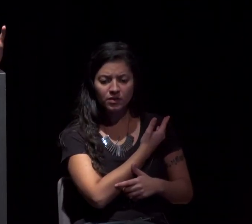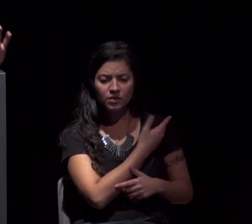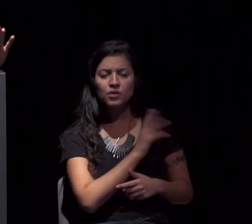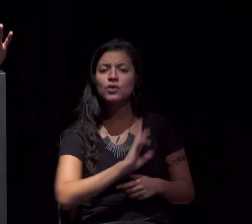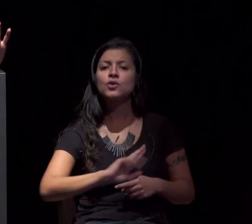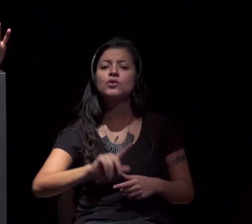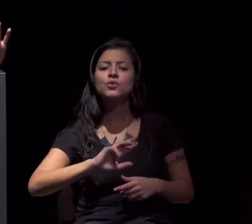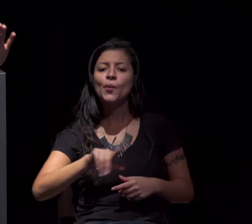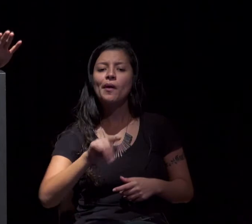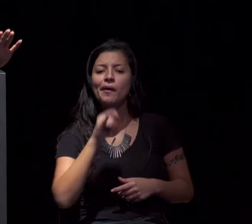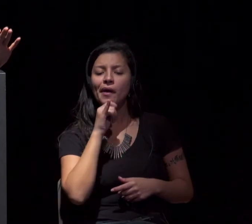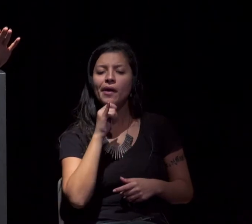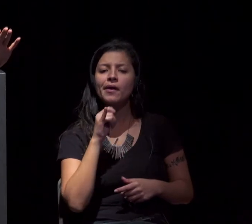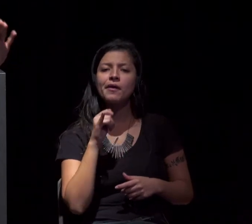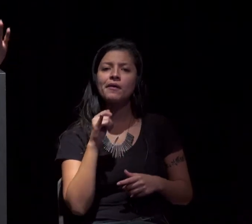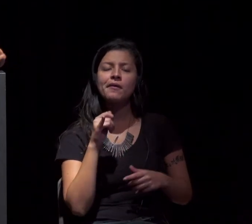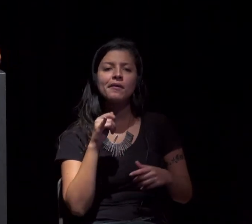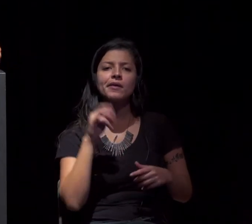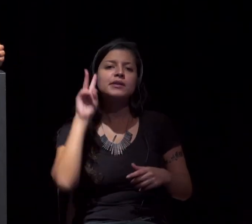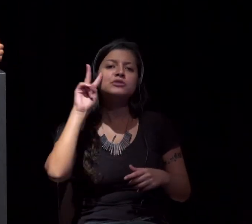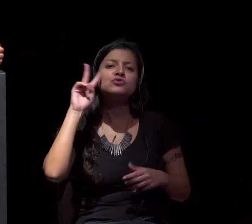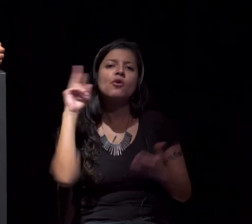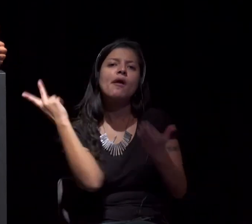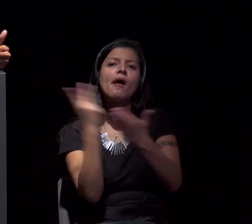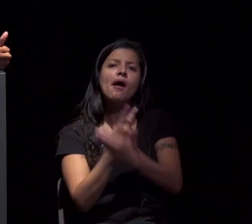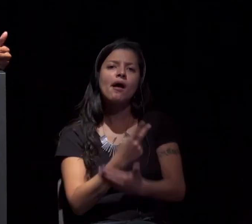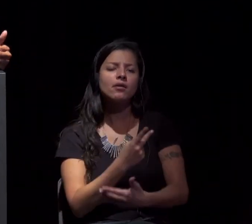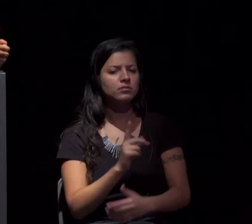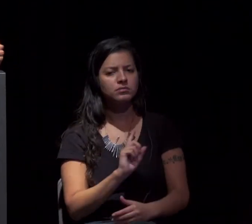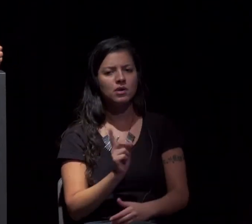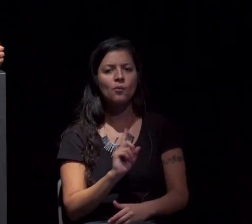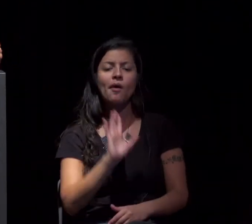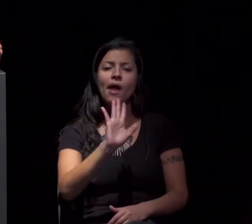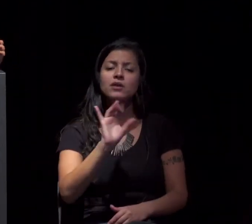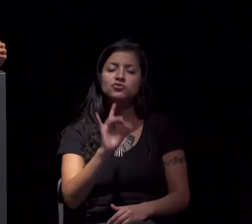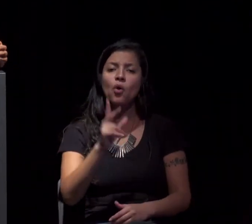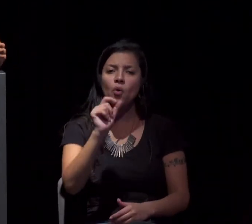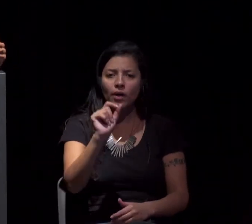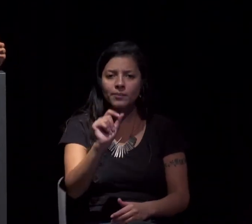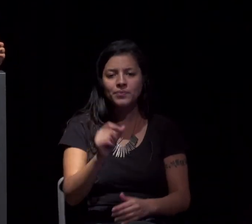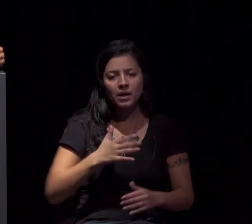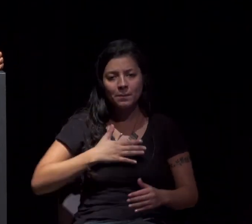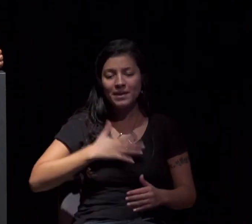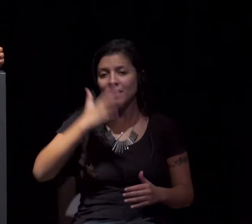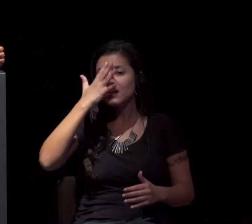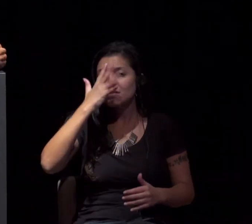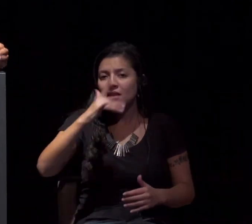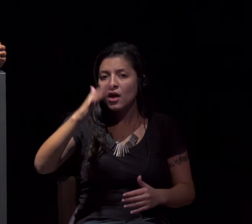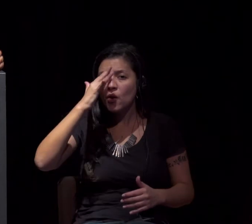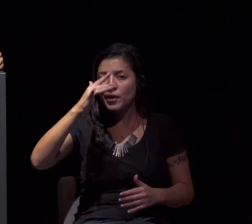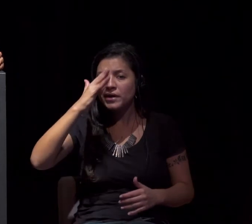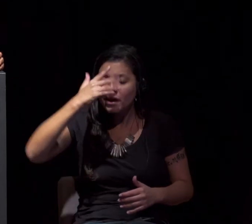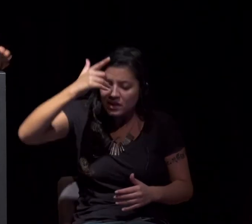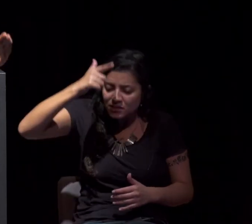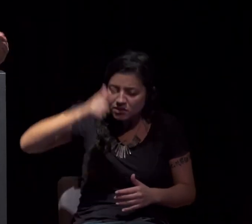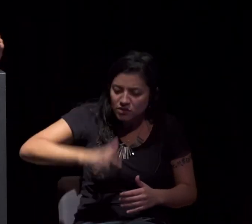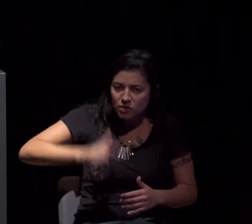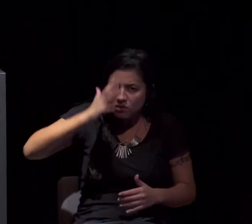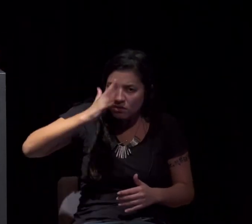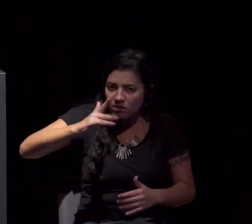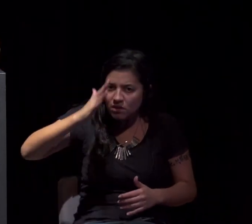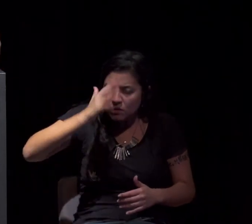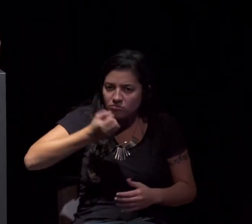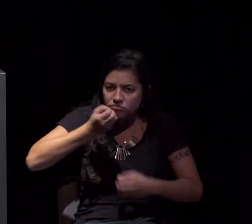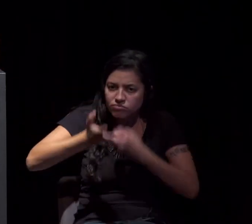as theoretical premises to my re-theorization of African diasporic performance practices